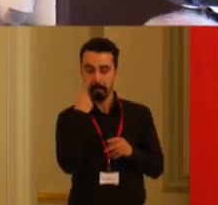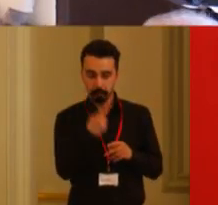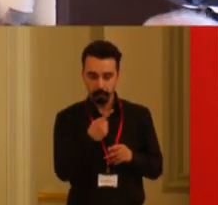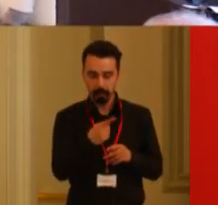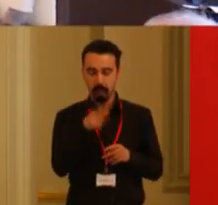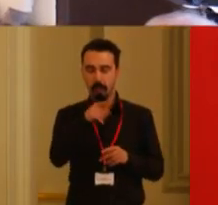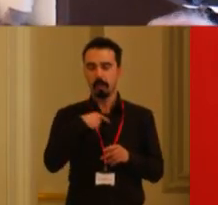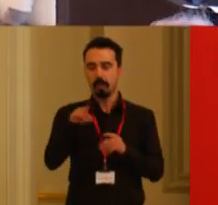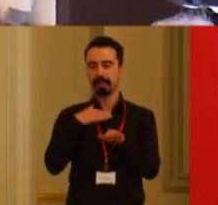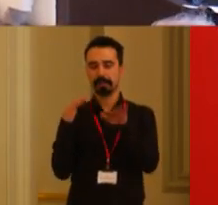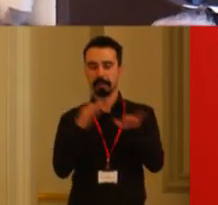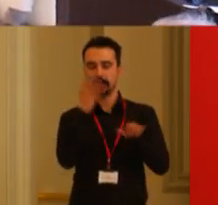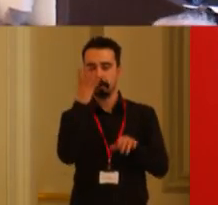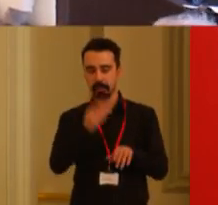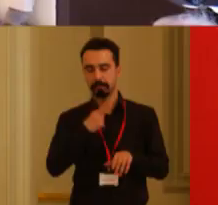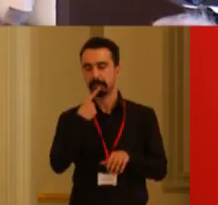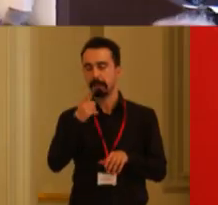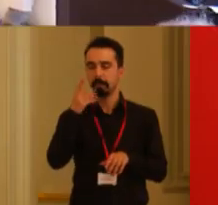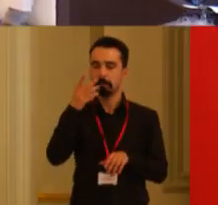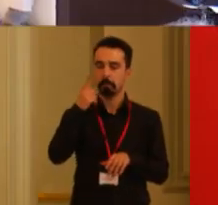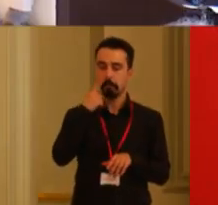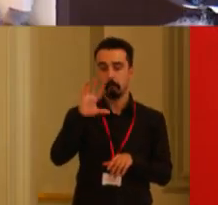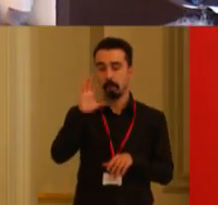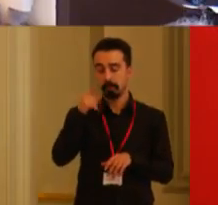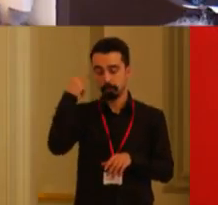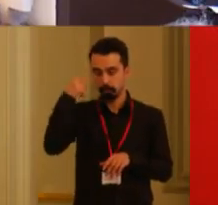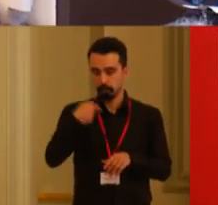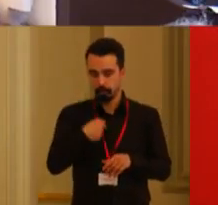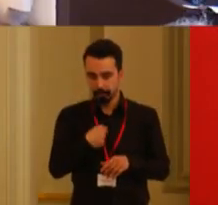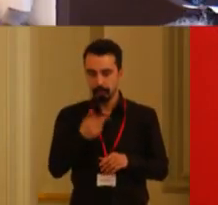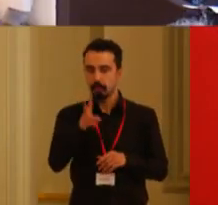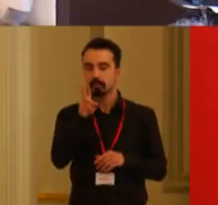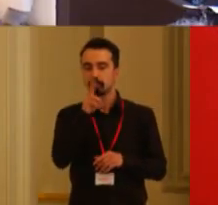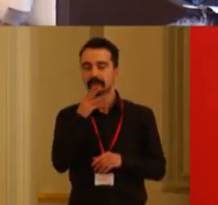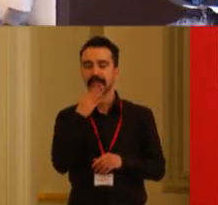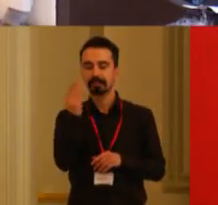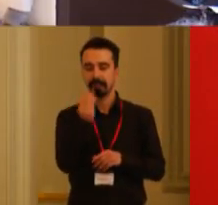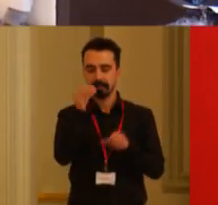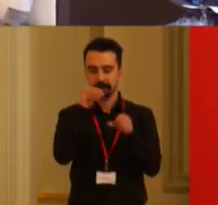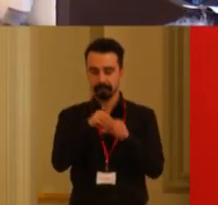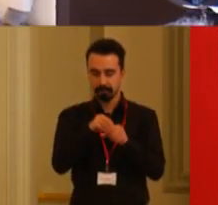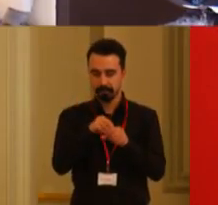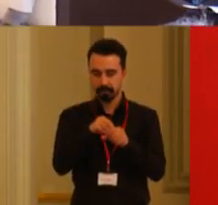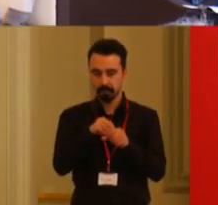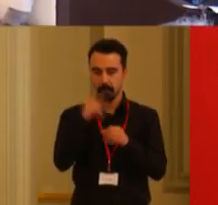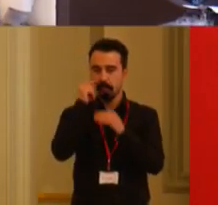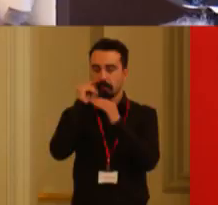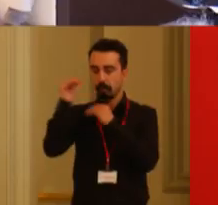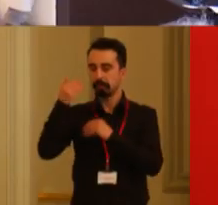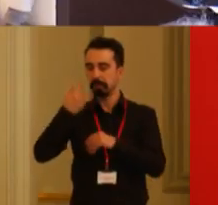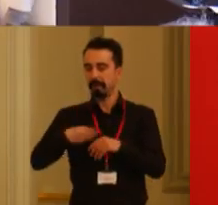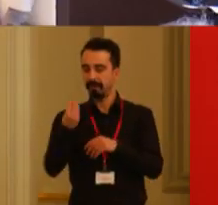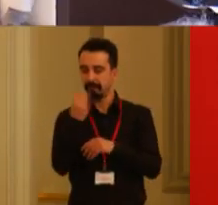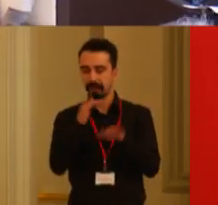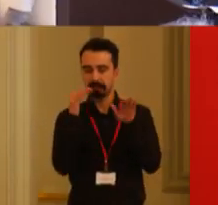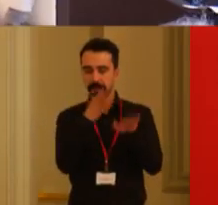eventually. And if they're good at it, the families could think, well, why not? Why not? They could set up their own businesses so long as they can take care of